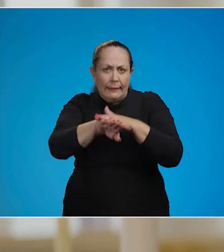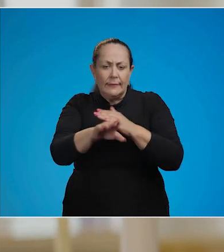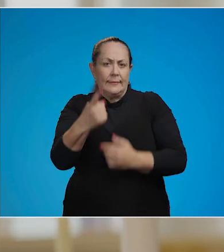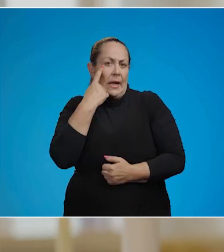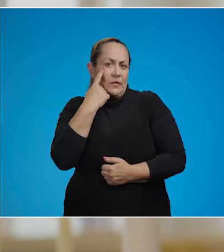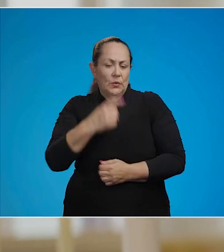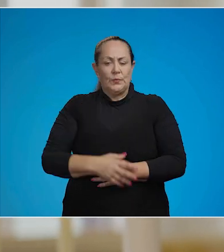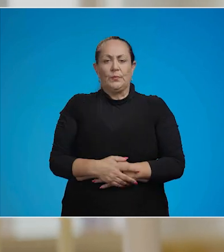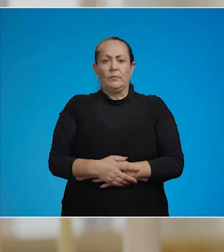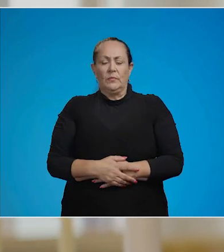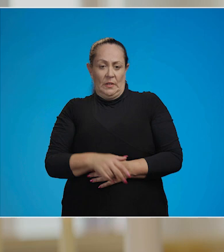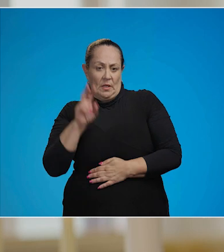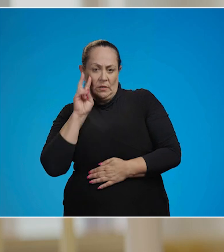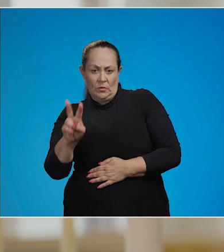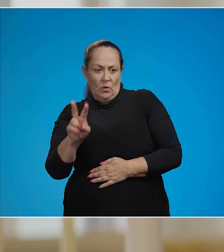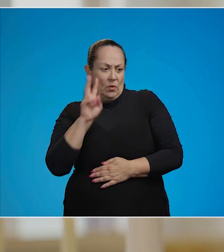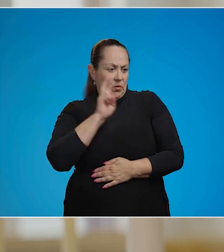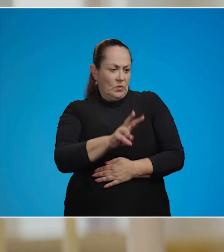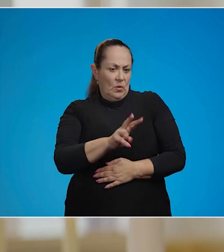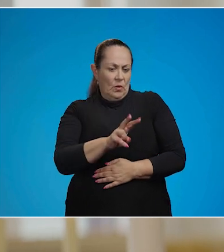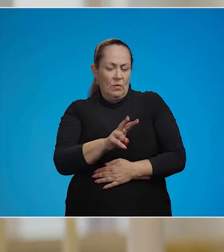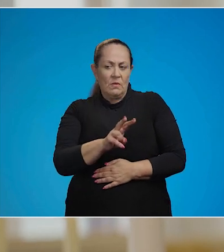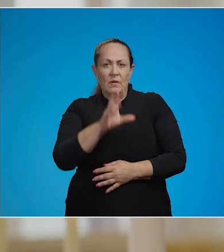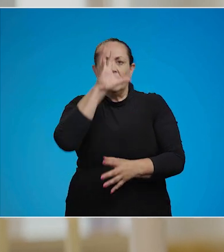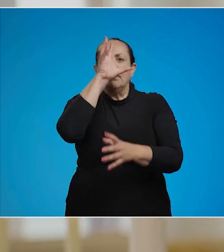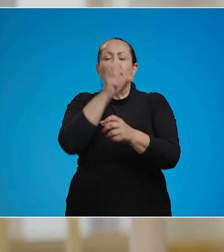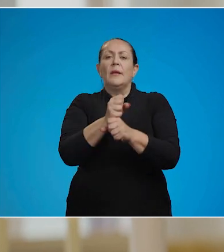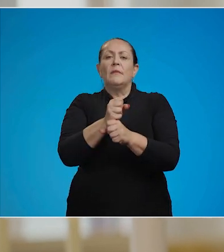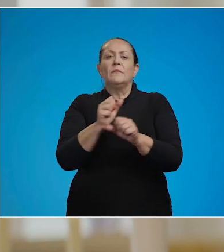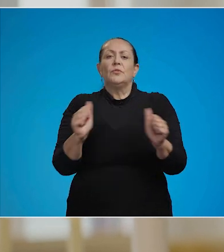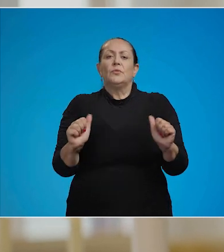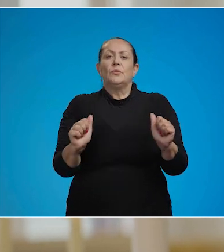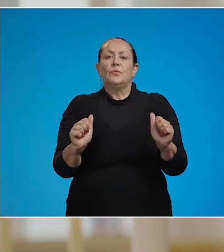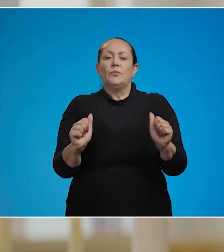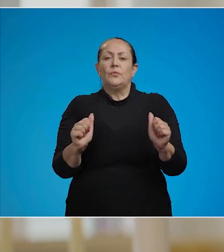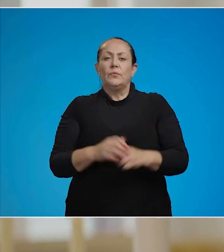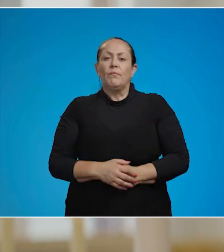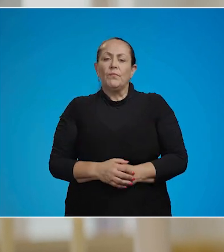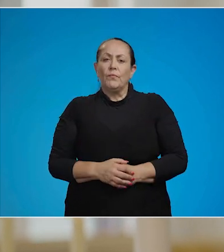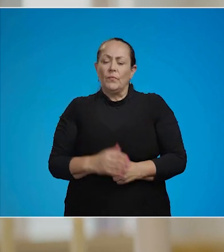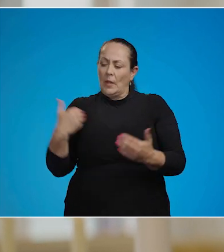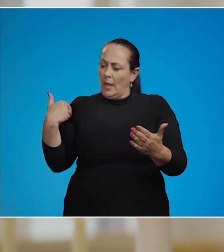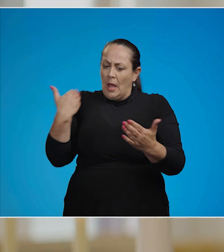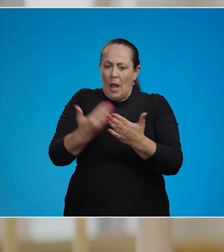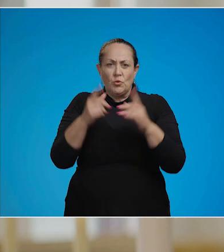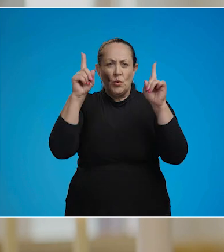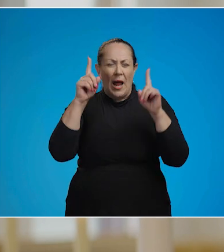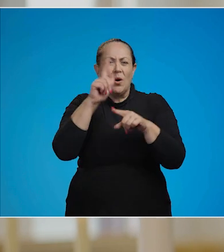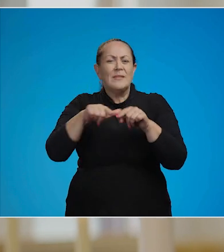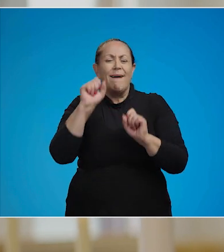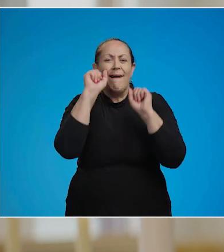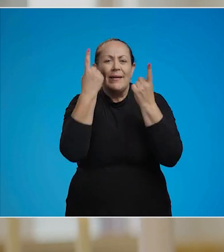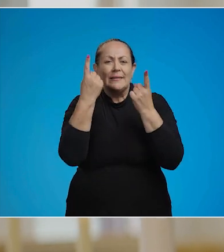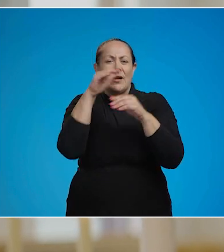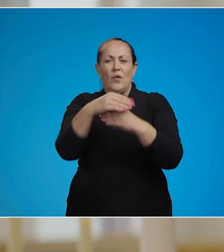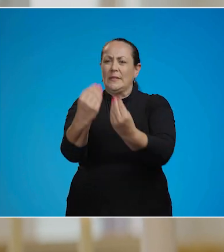went in. He saw and he believed. Till this moment, they had failed to